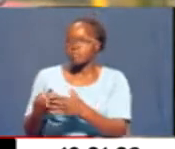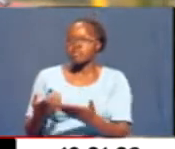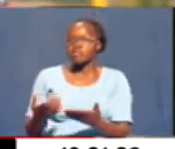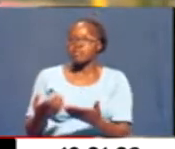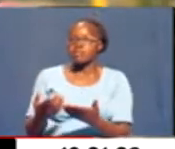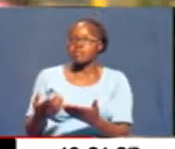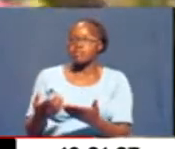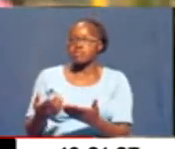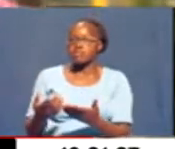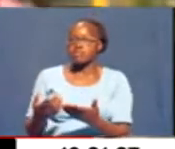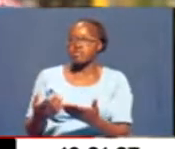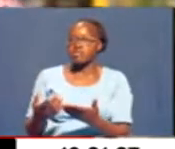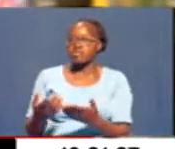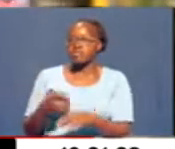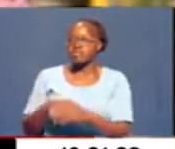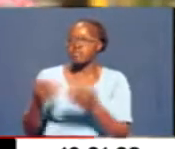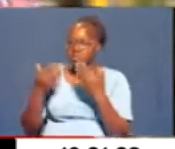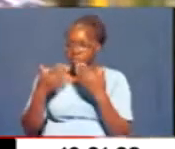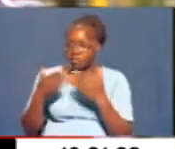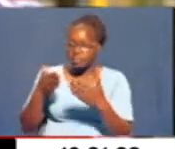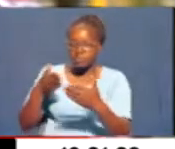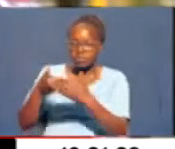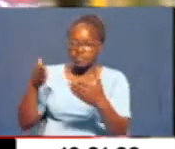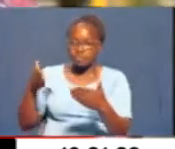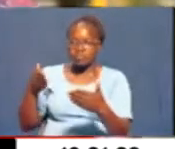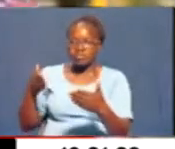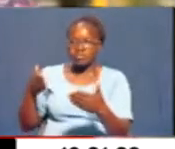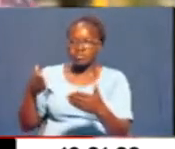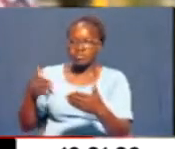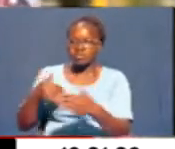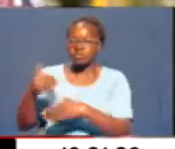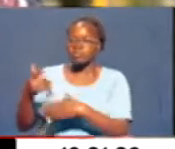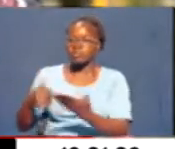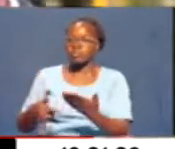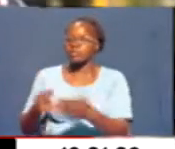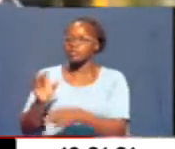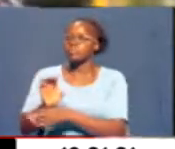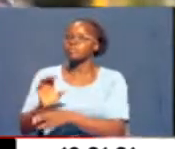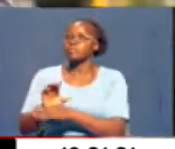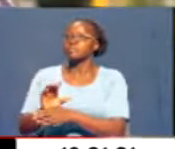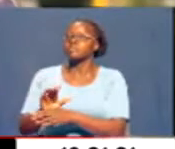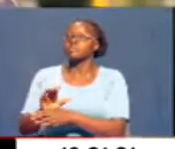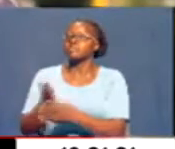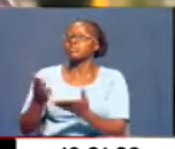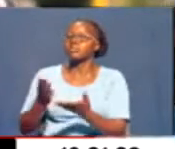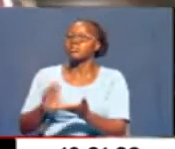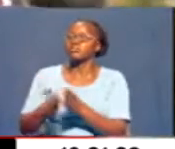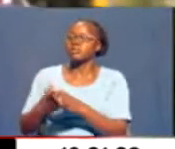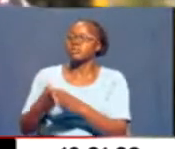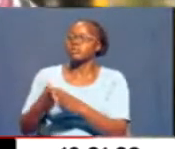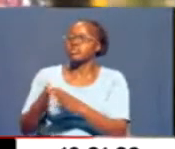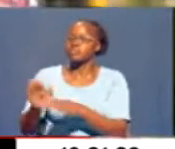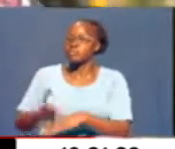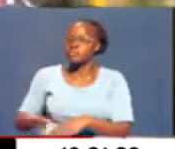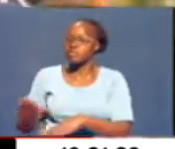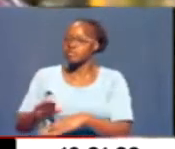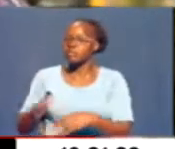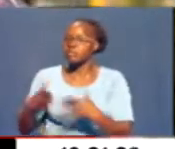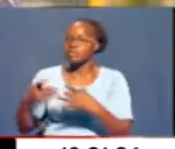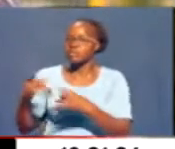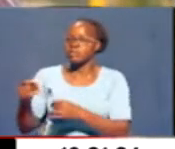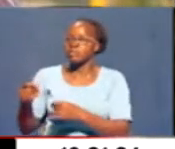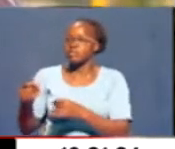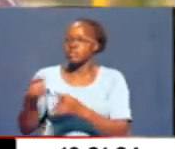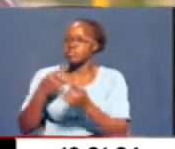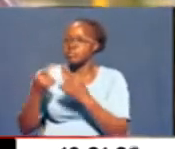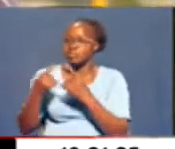one was disbanded, then what next? The church became the place where the politicians could go and air their views.